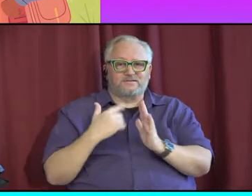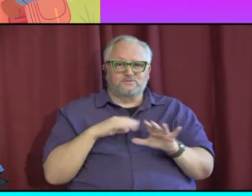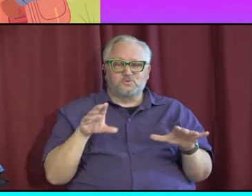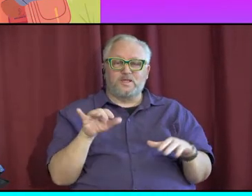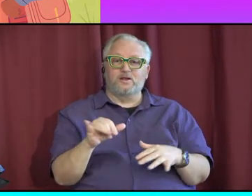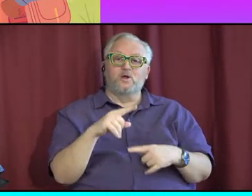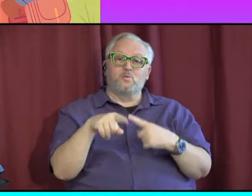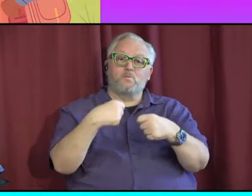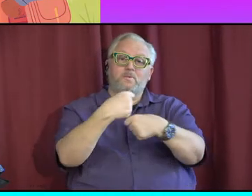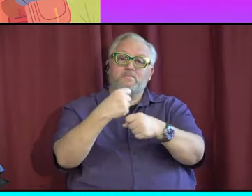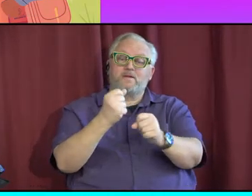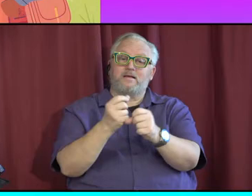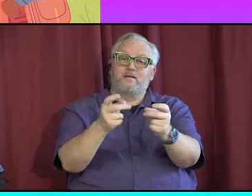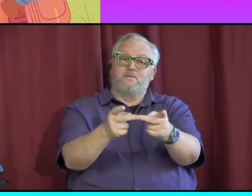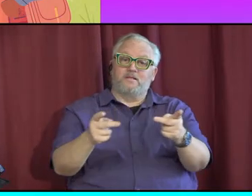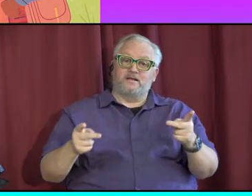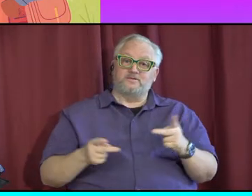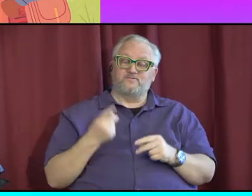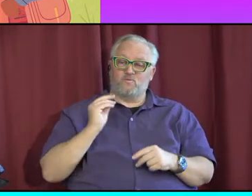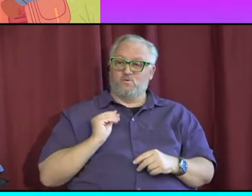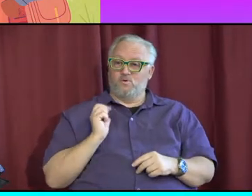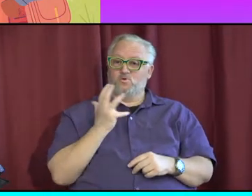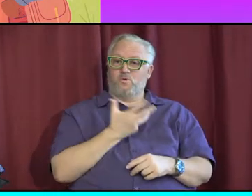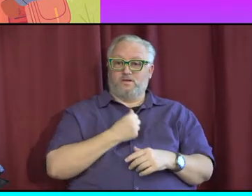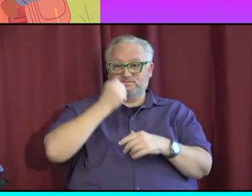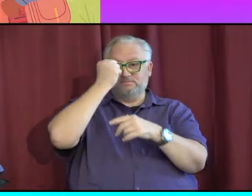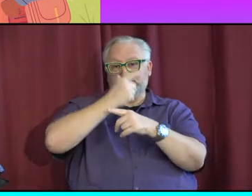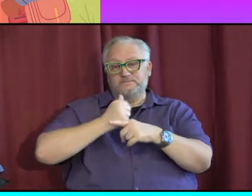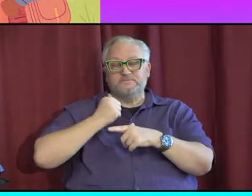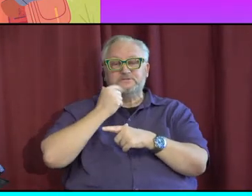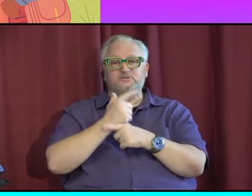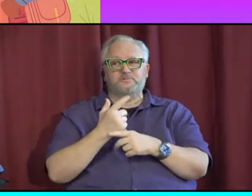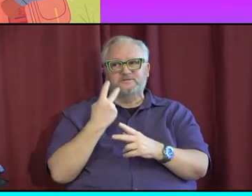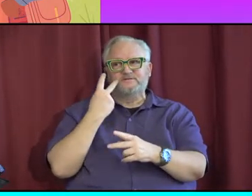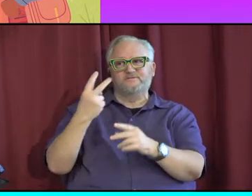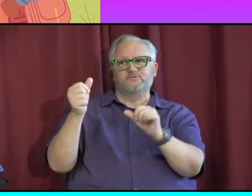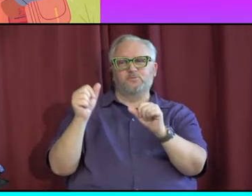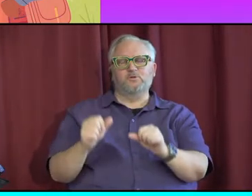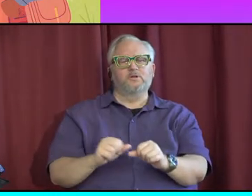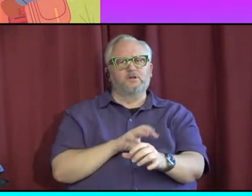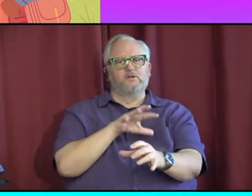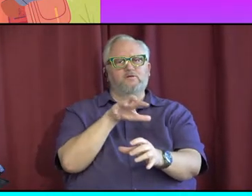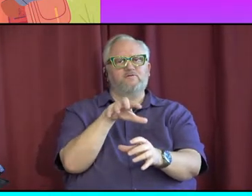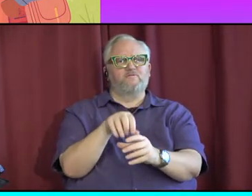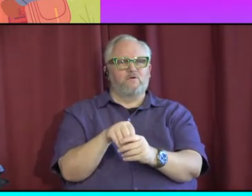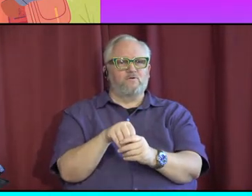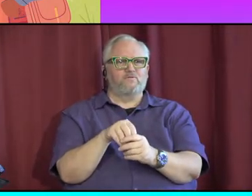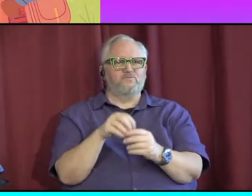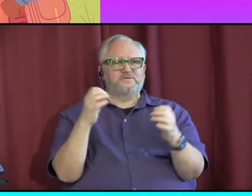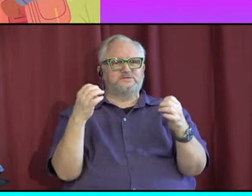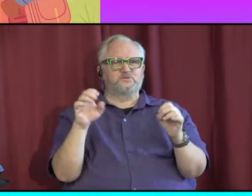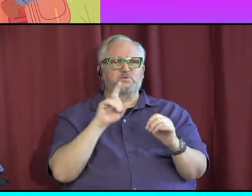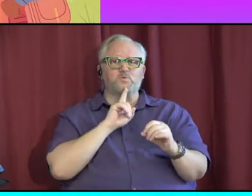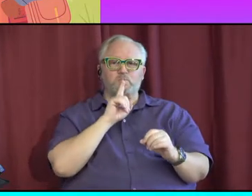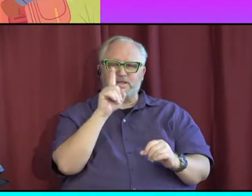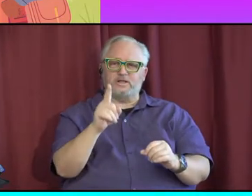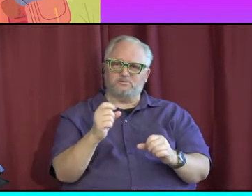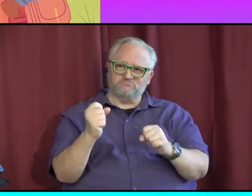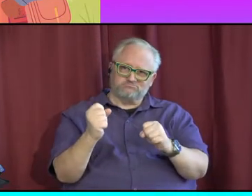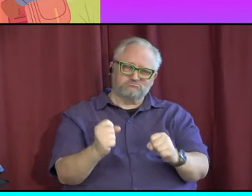be visible, we create spaces that embody the message of Easter in a very real, very concrete